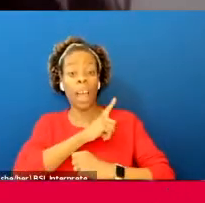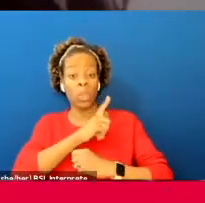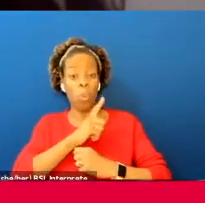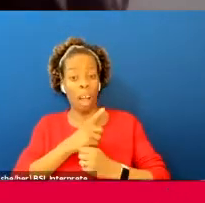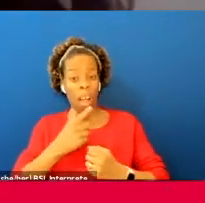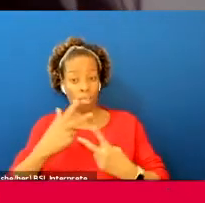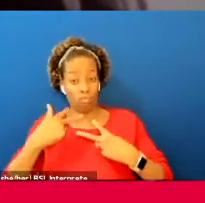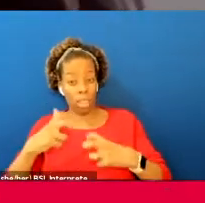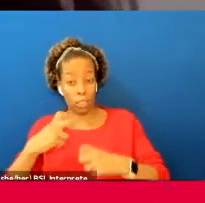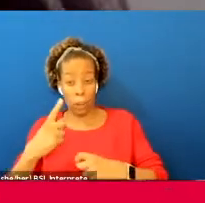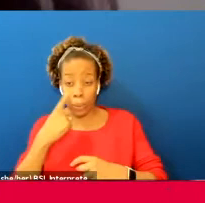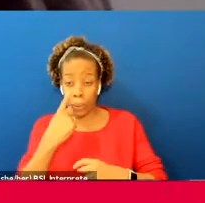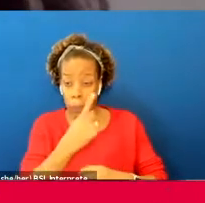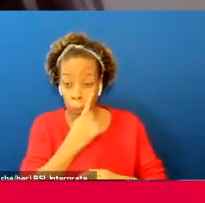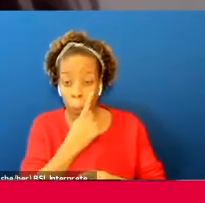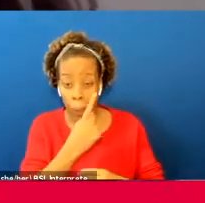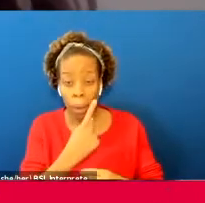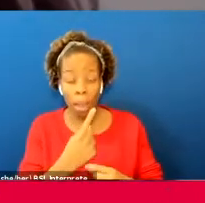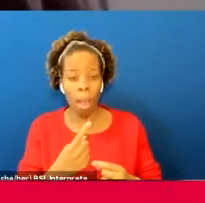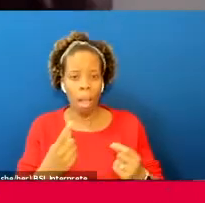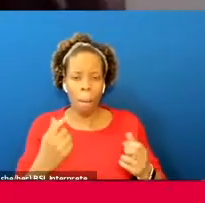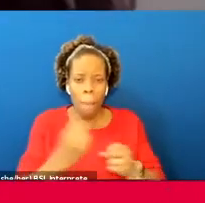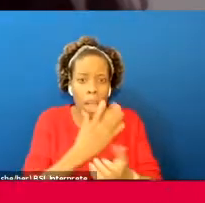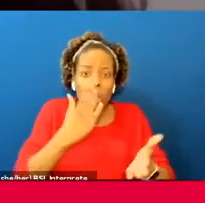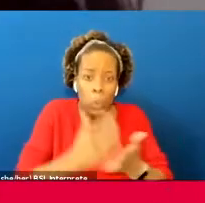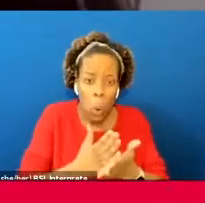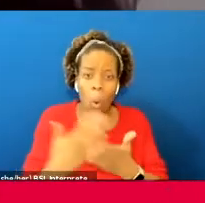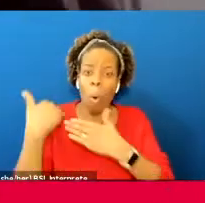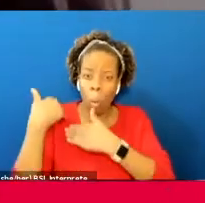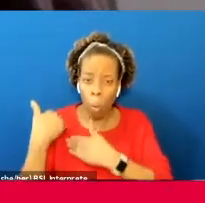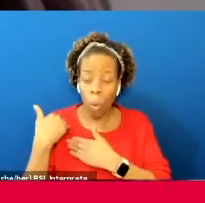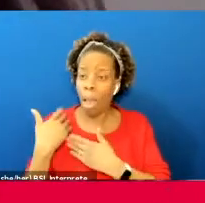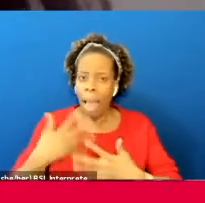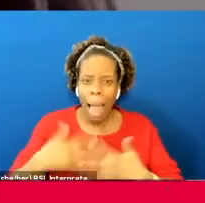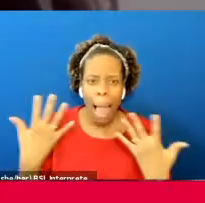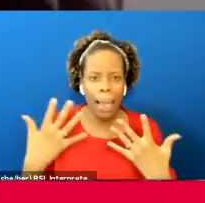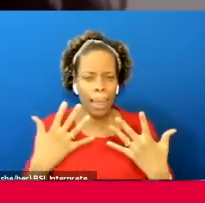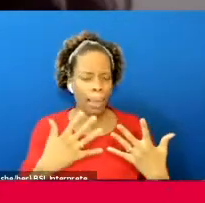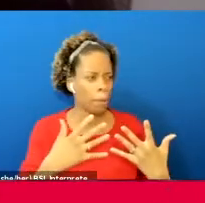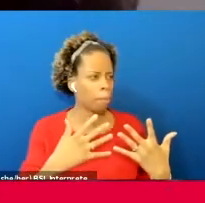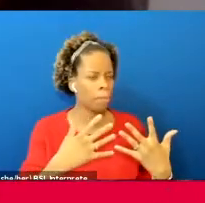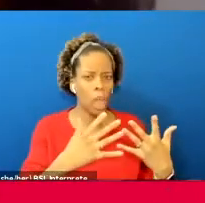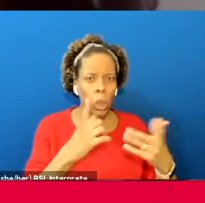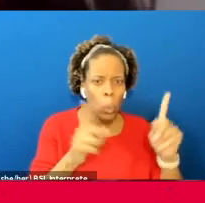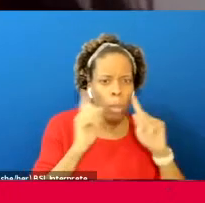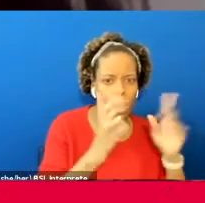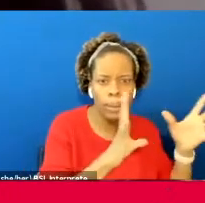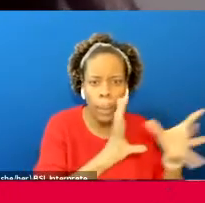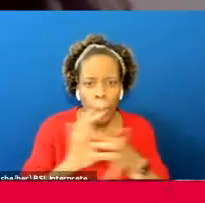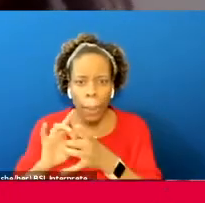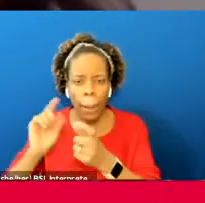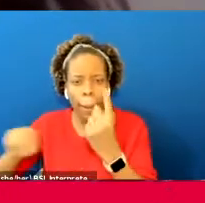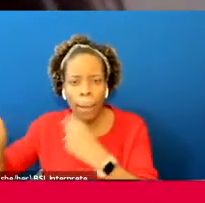is important, it is our duty and responsibility to reject any form of partnerships that universities take